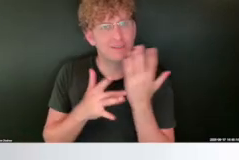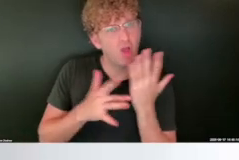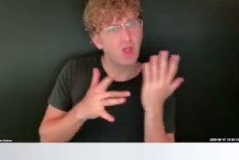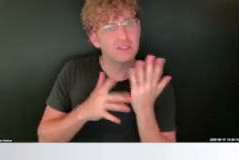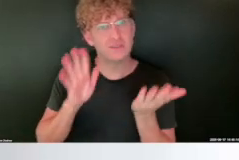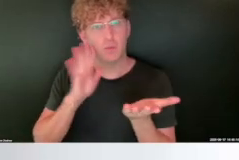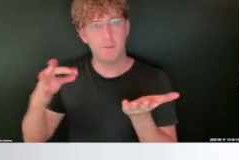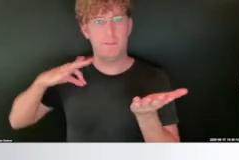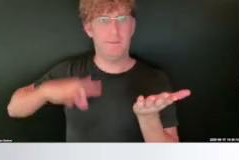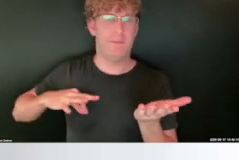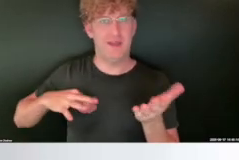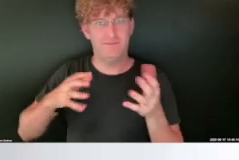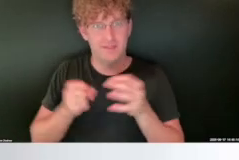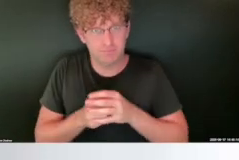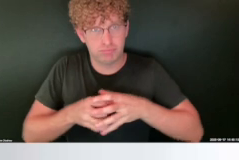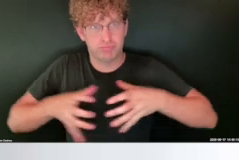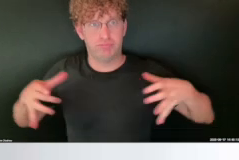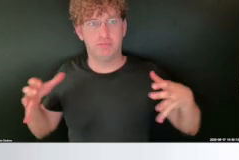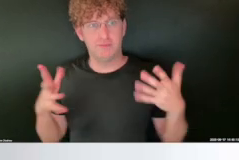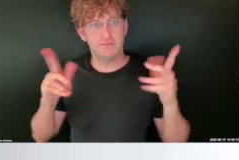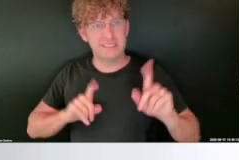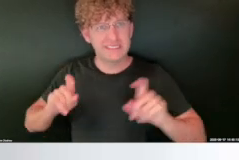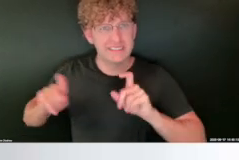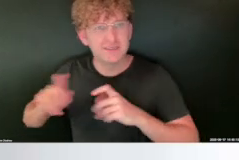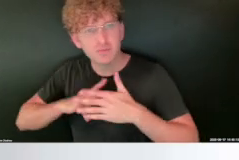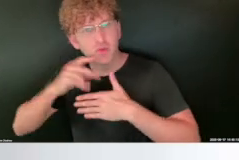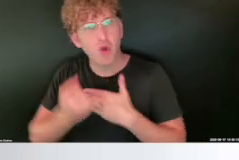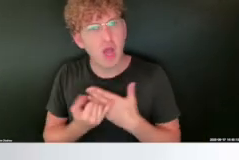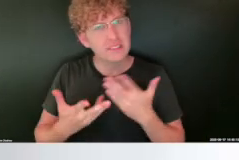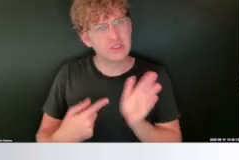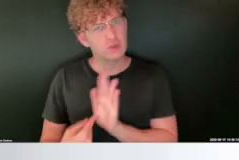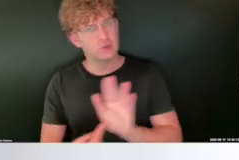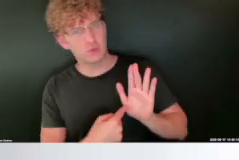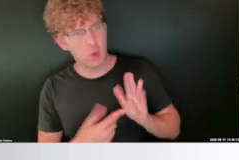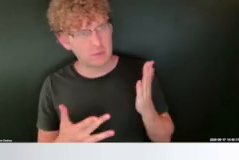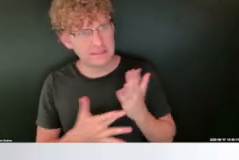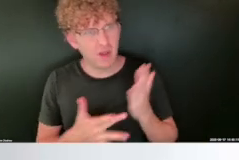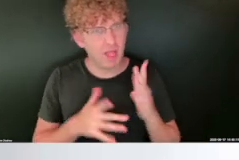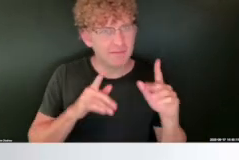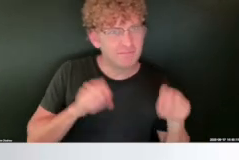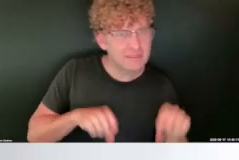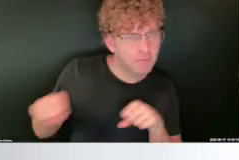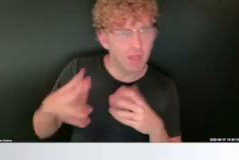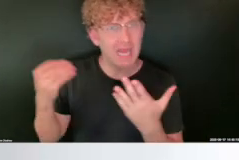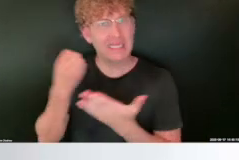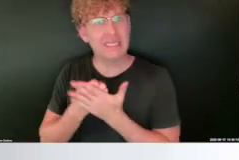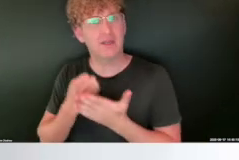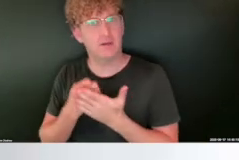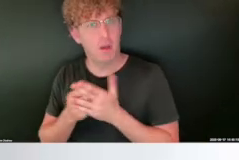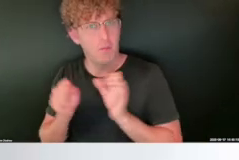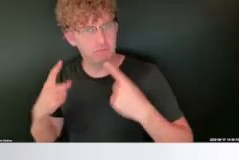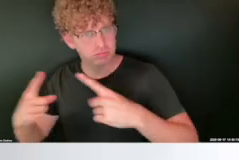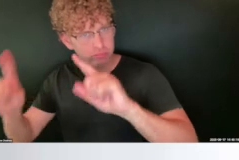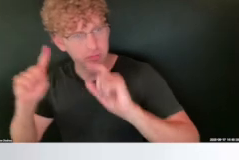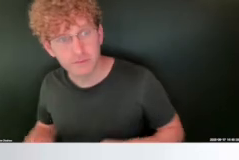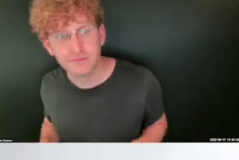projects to showcase technical feasibility and economic viability. Since its inception, this